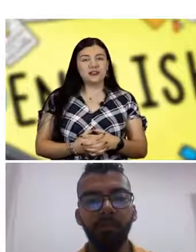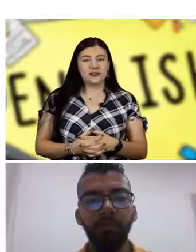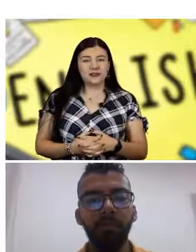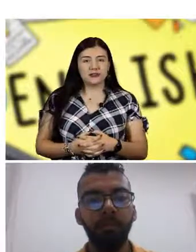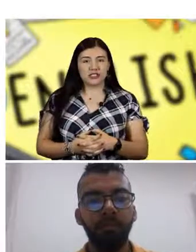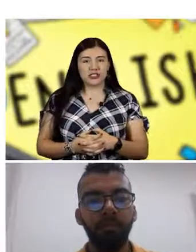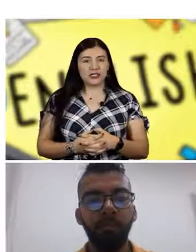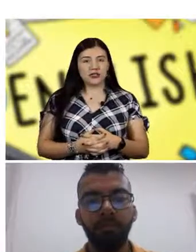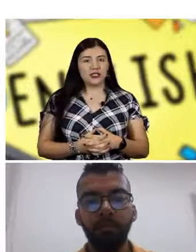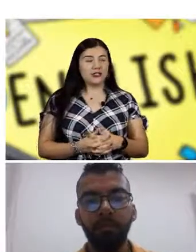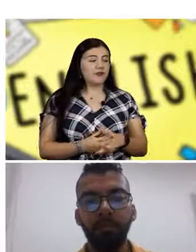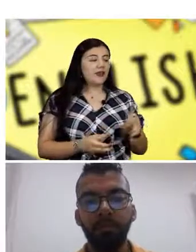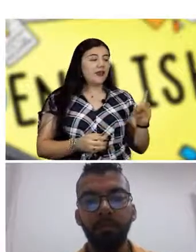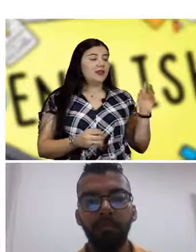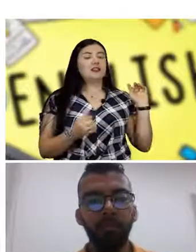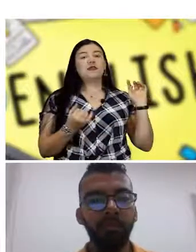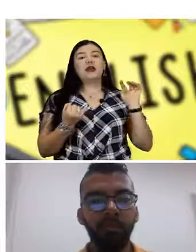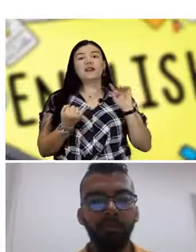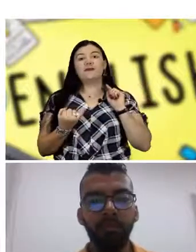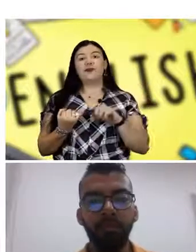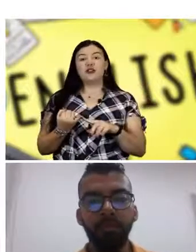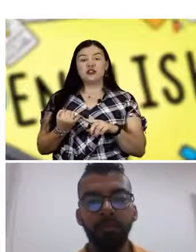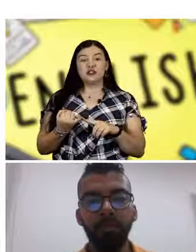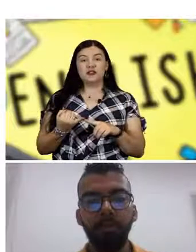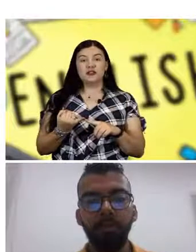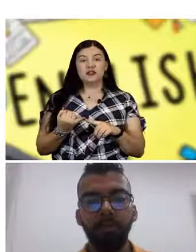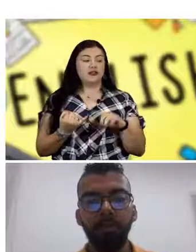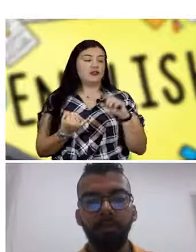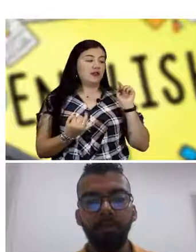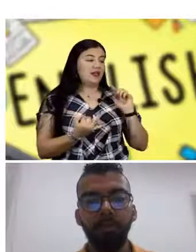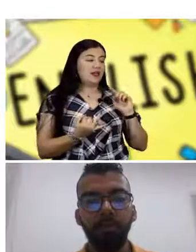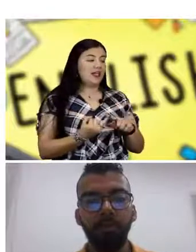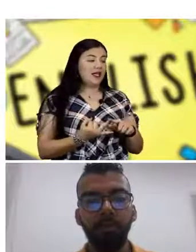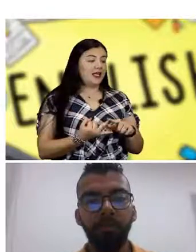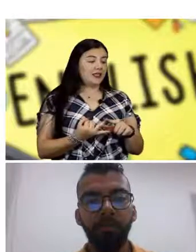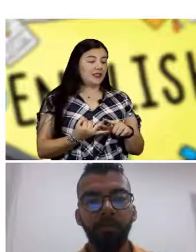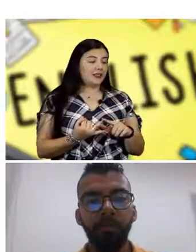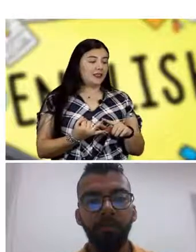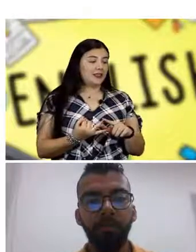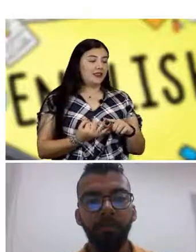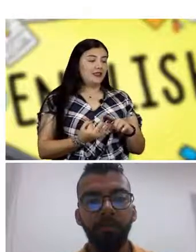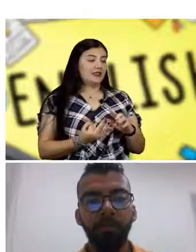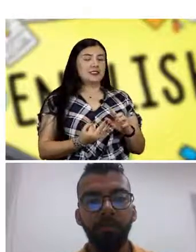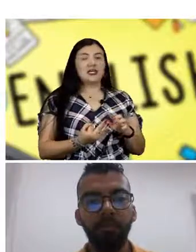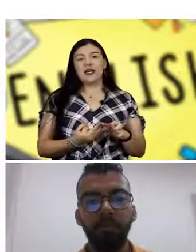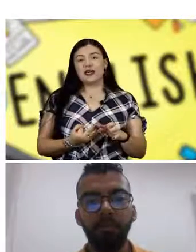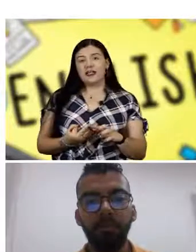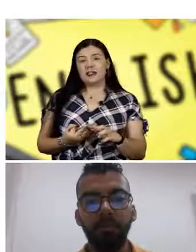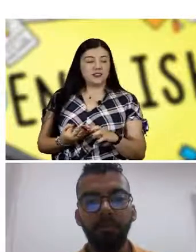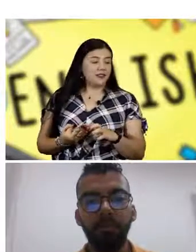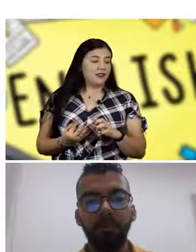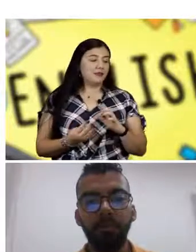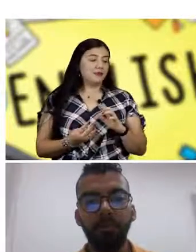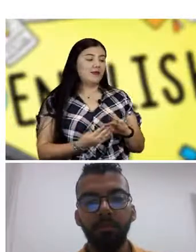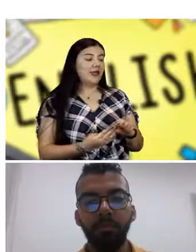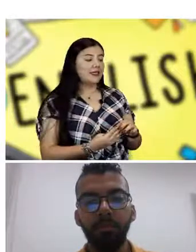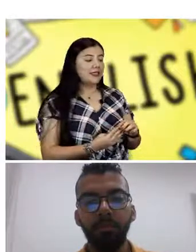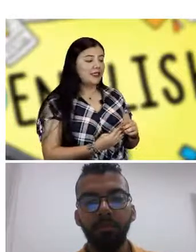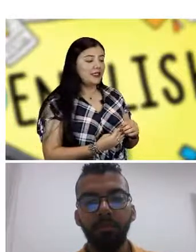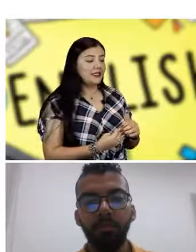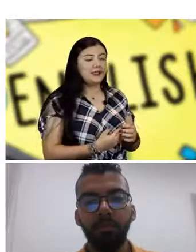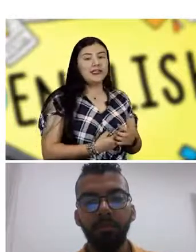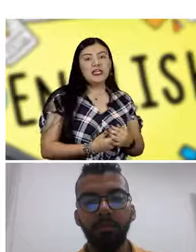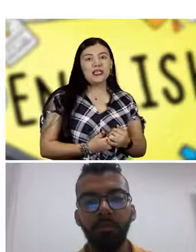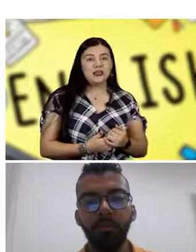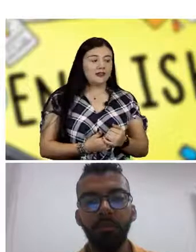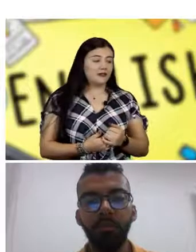your answers on the chat, okay? So we got foot, leg, thigh,